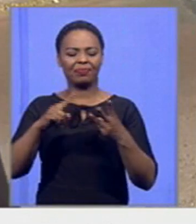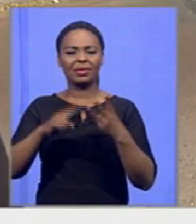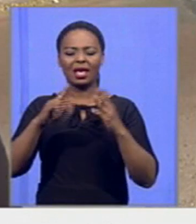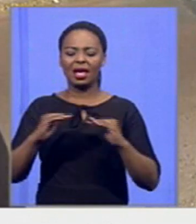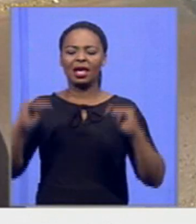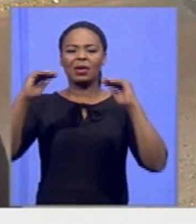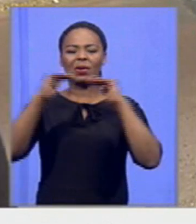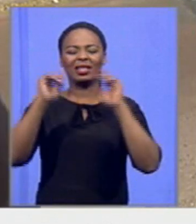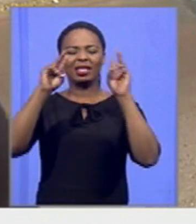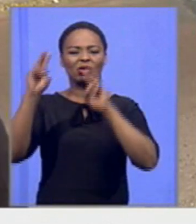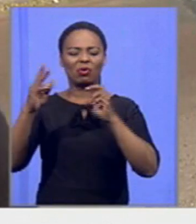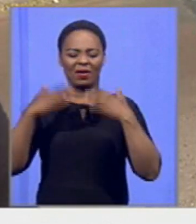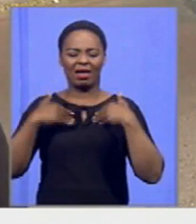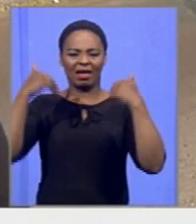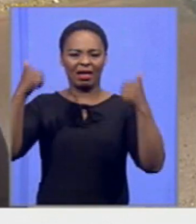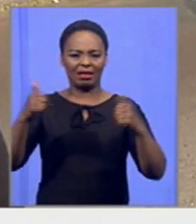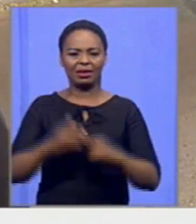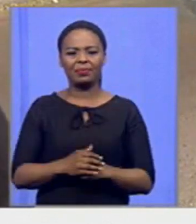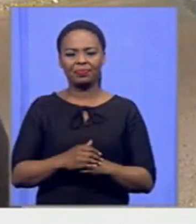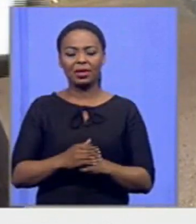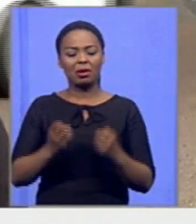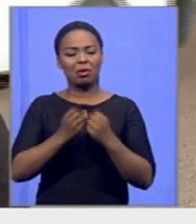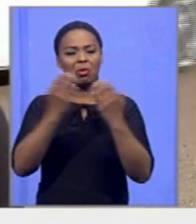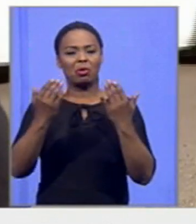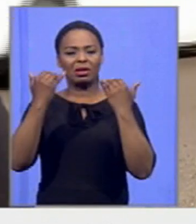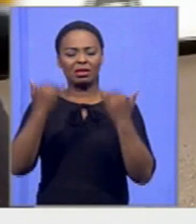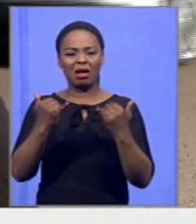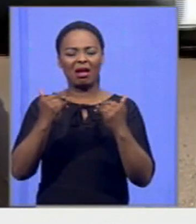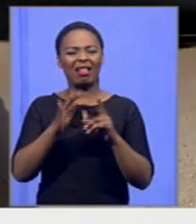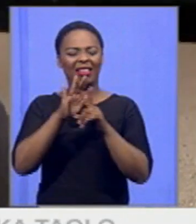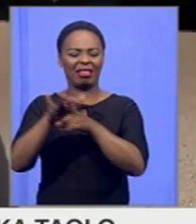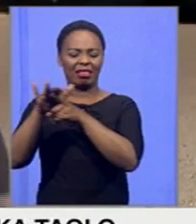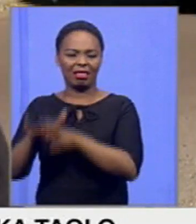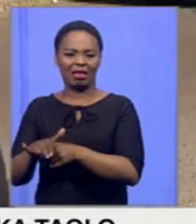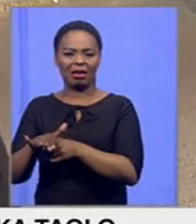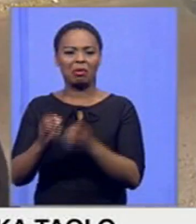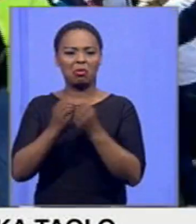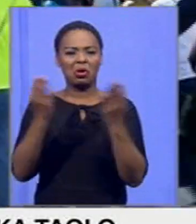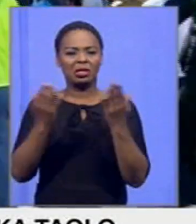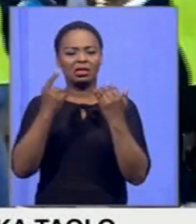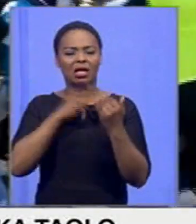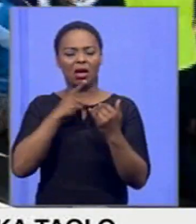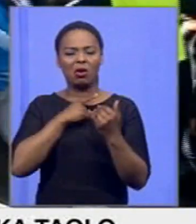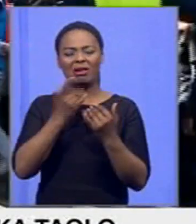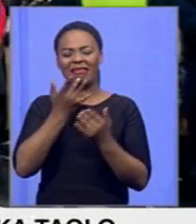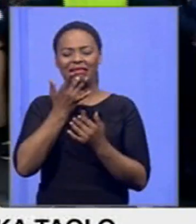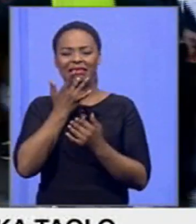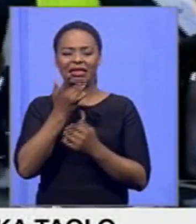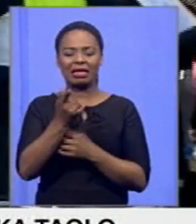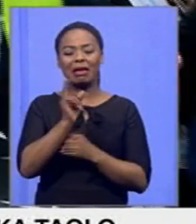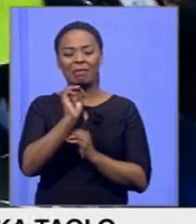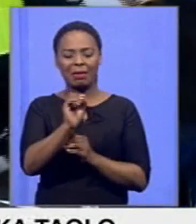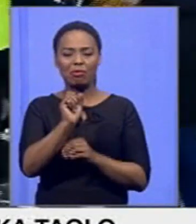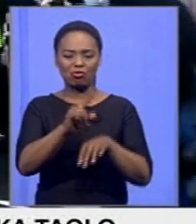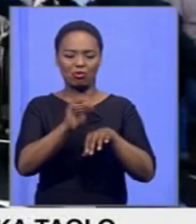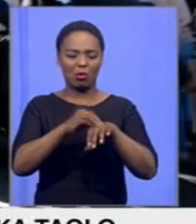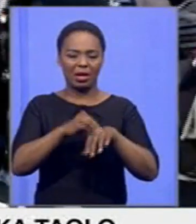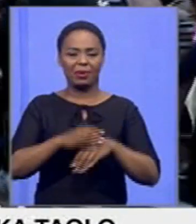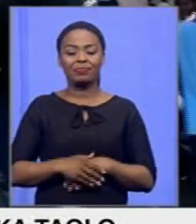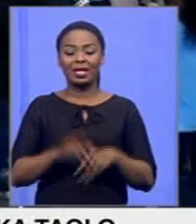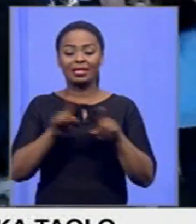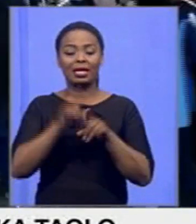healthcare system, eradication of pit latrines, which I would say isn't just part of the right to quality education but spreads across, and also the